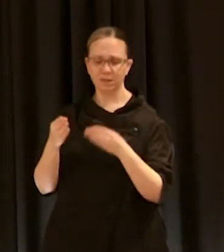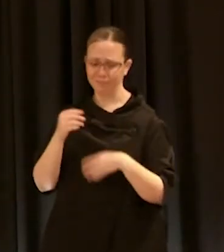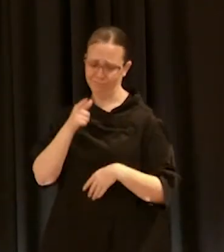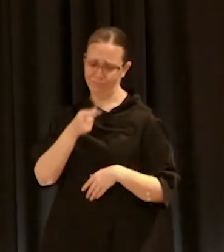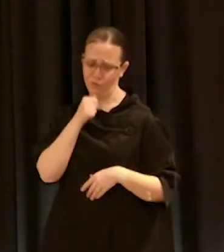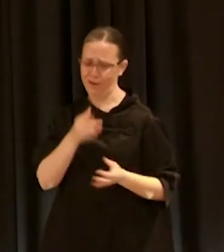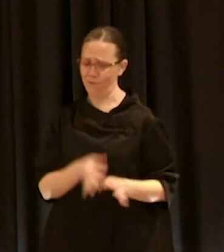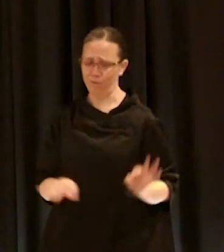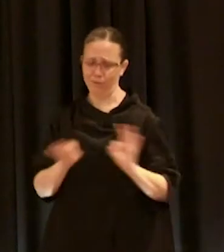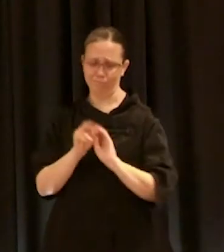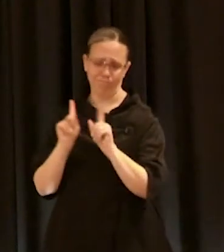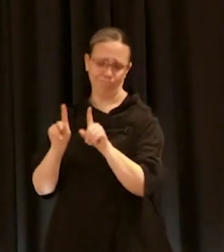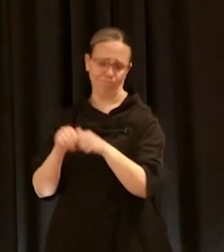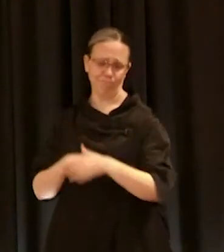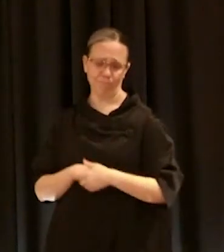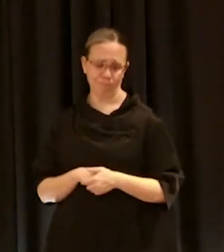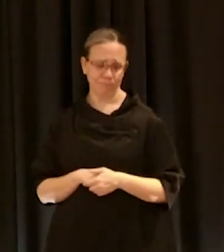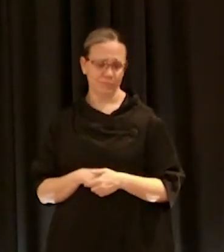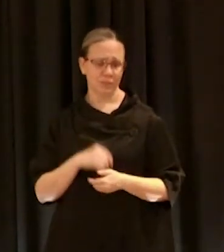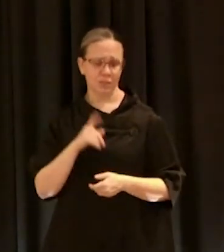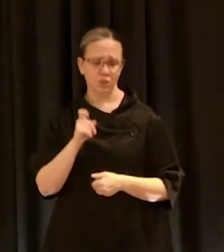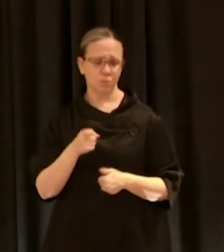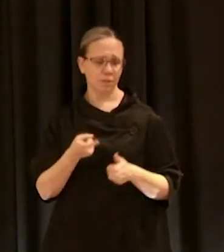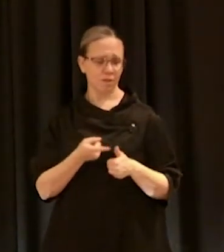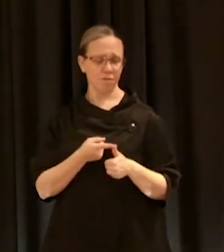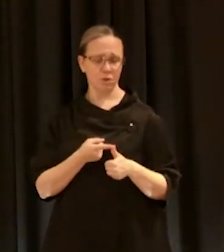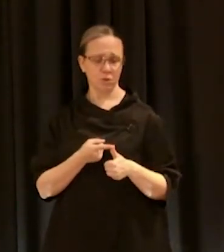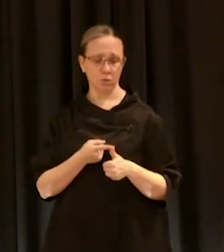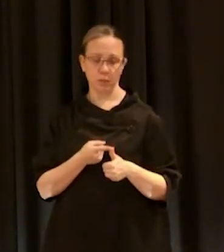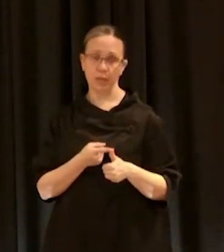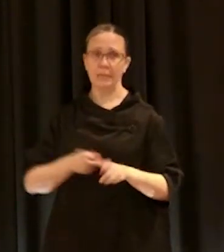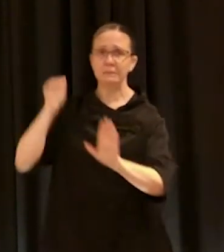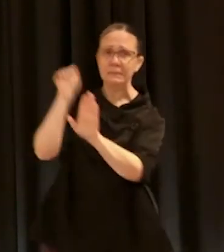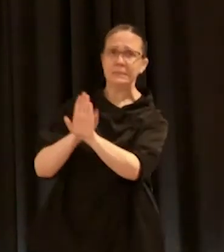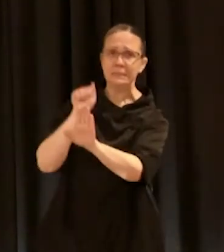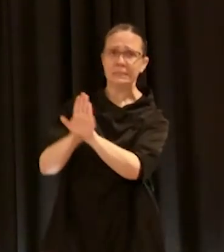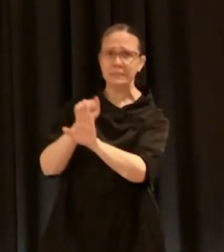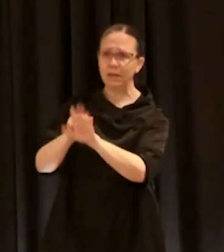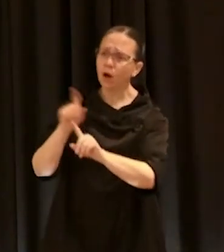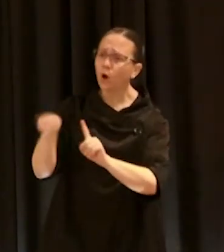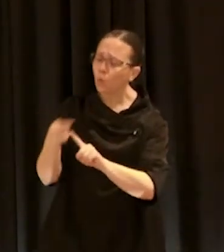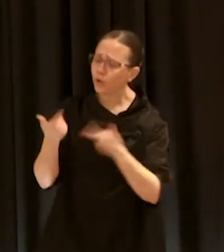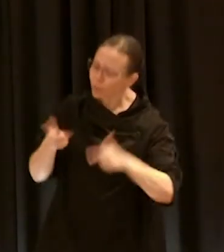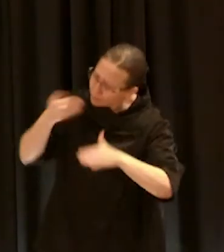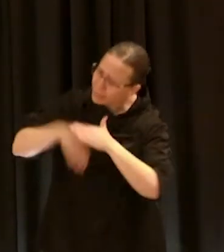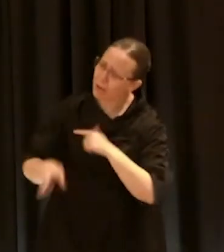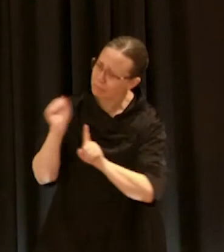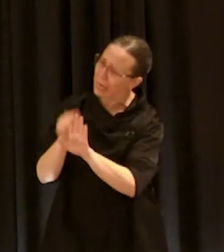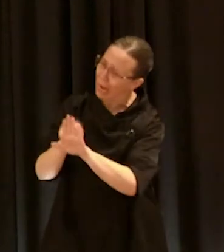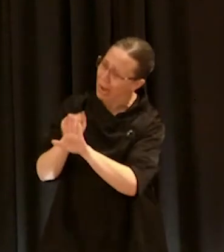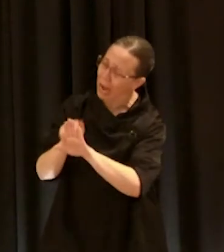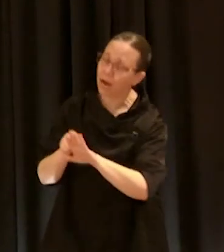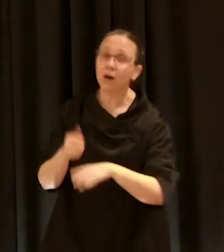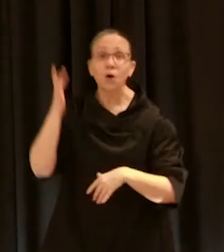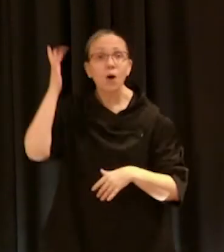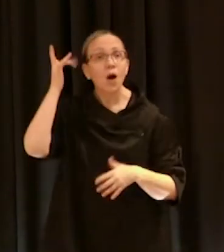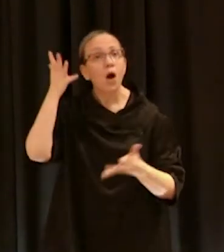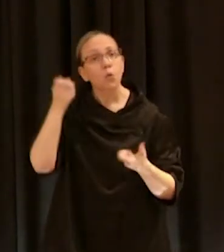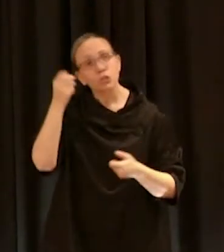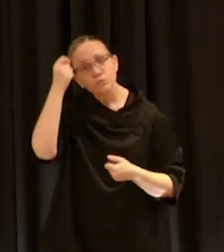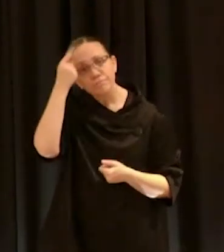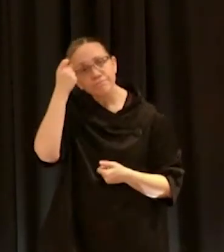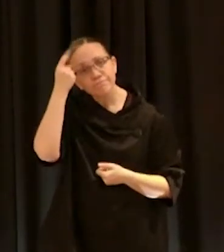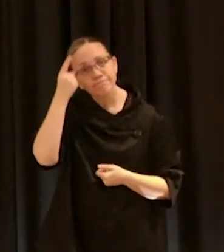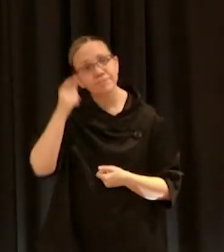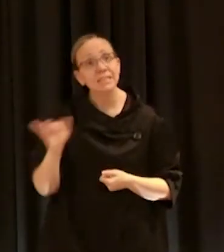not worthy to go anyhow. You ought to be the first one banging on the door. When are you going to let me in this place? Because here's what I want you to